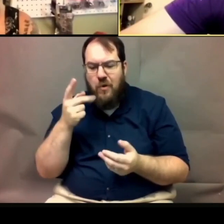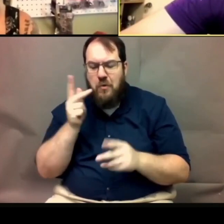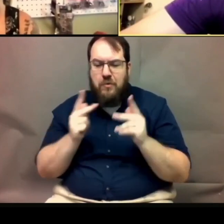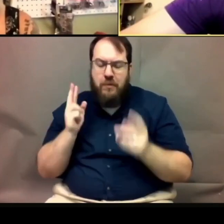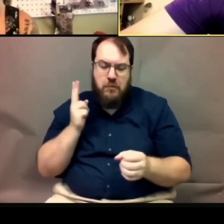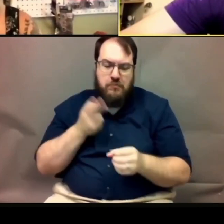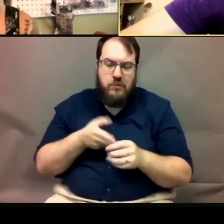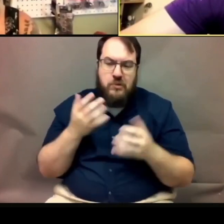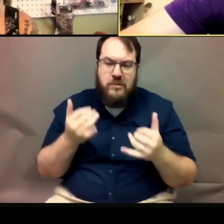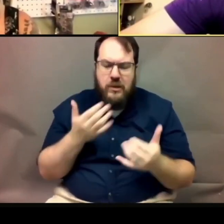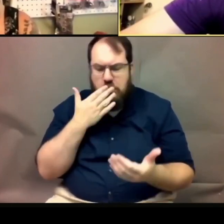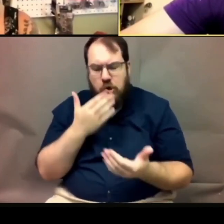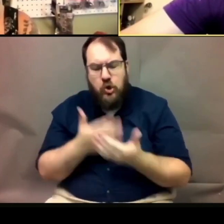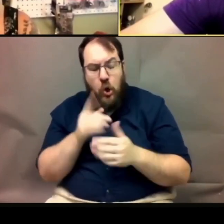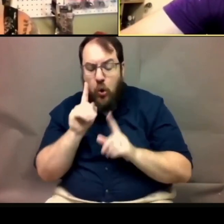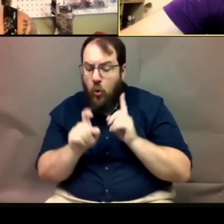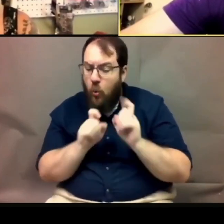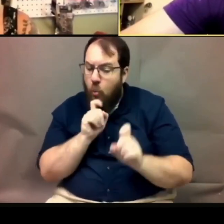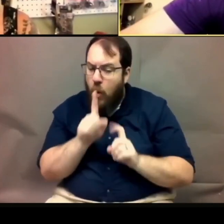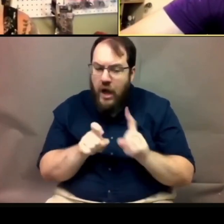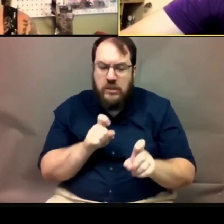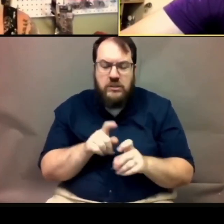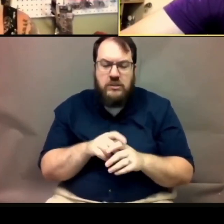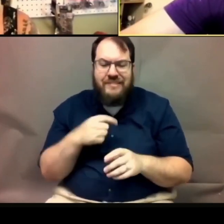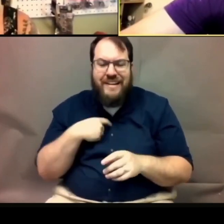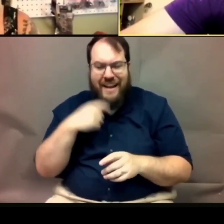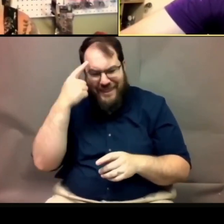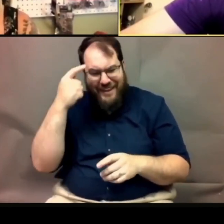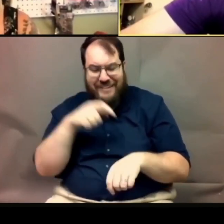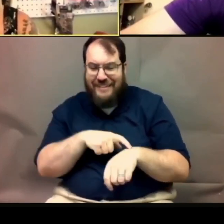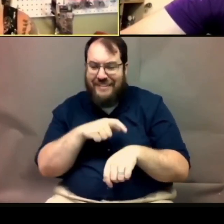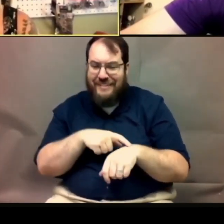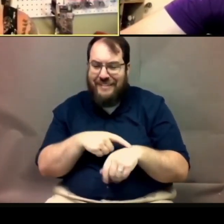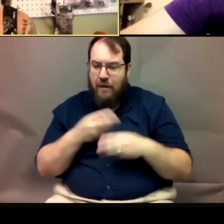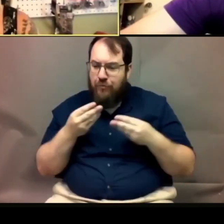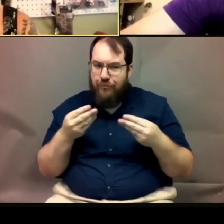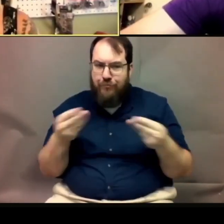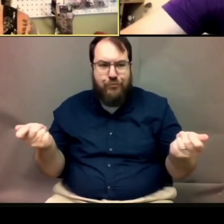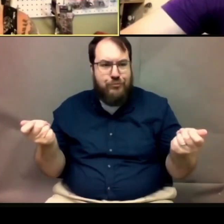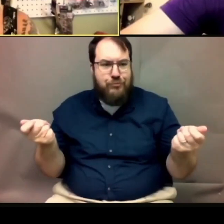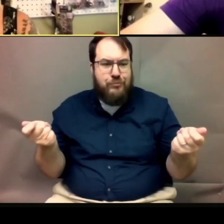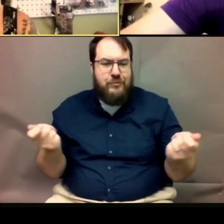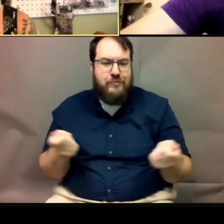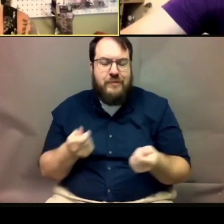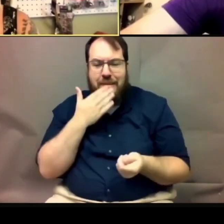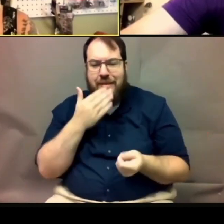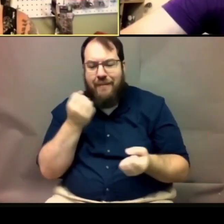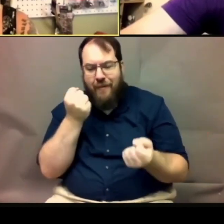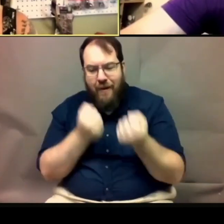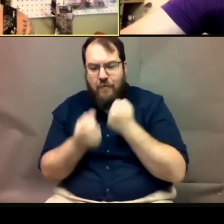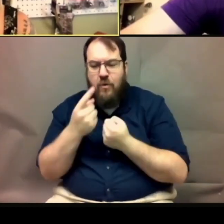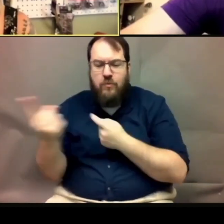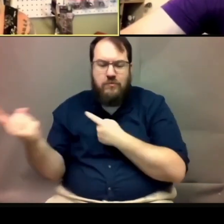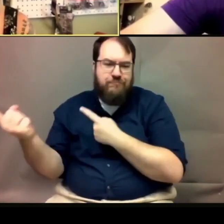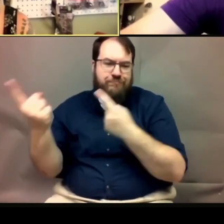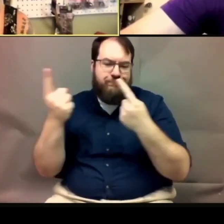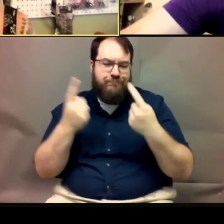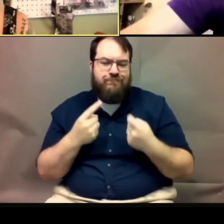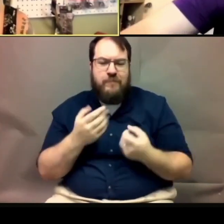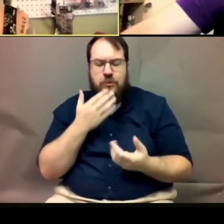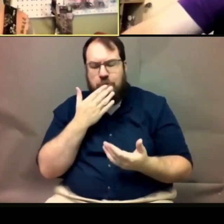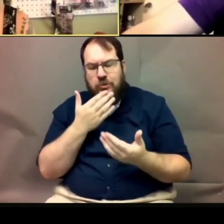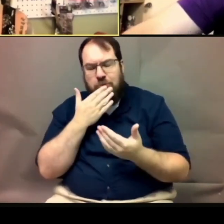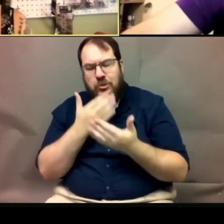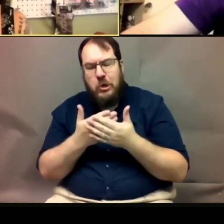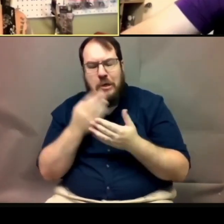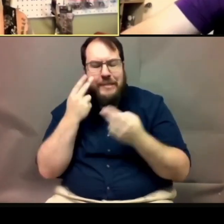great questions. And I think we're out of time. Yeah. Thanks everybody for coming. It was so great to see you.